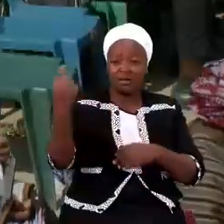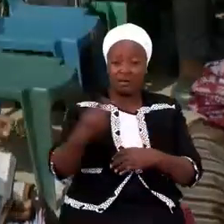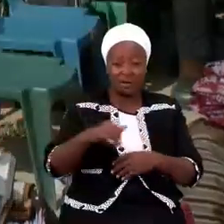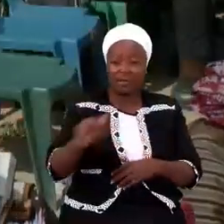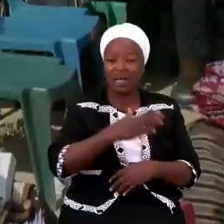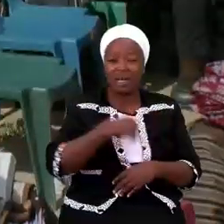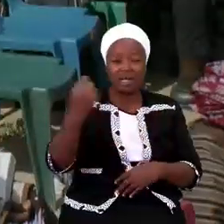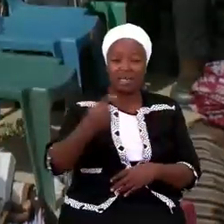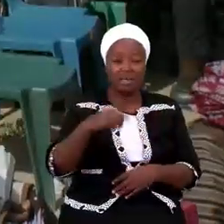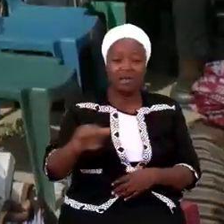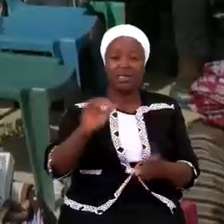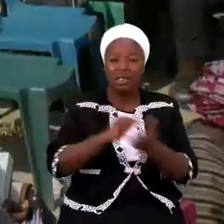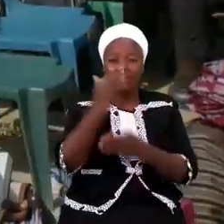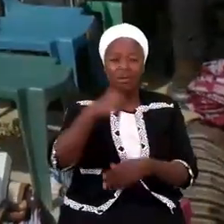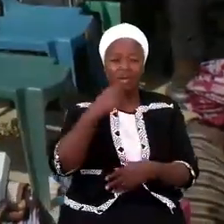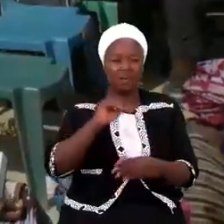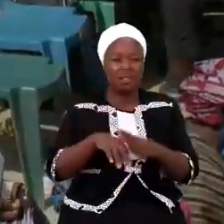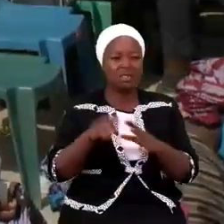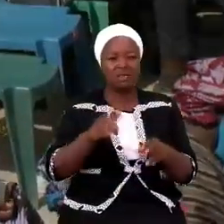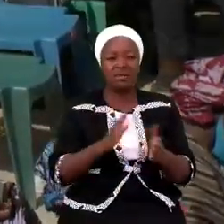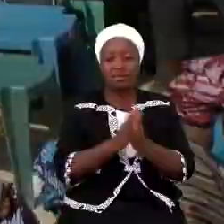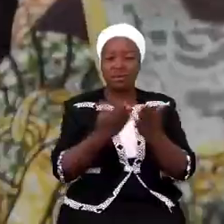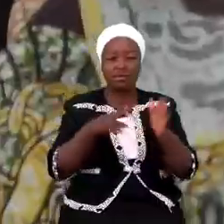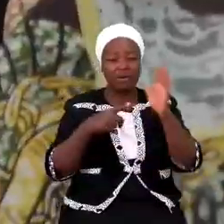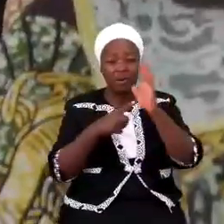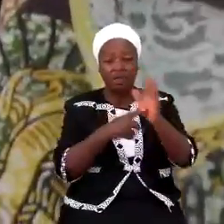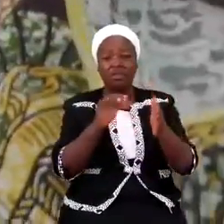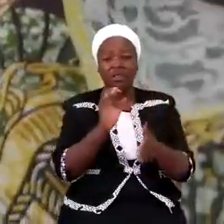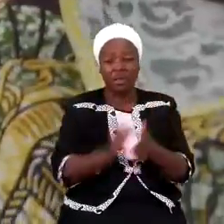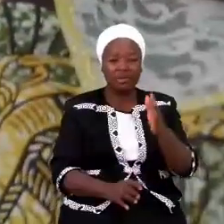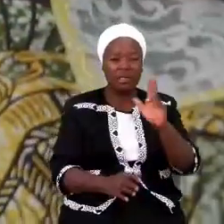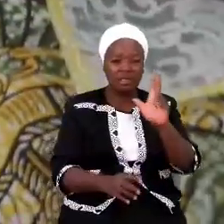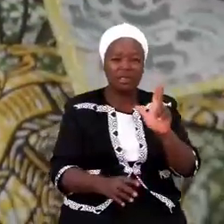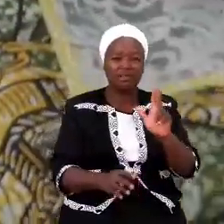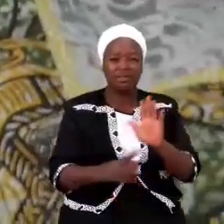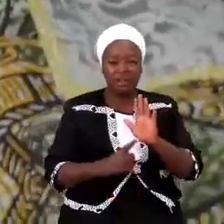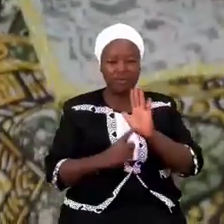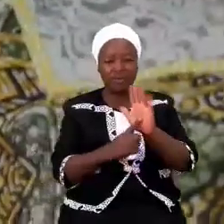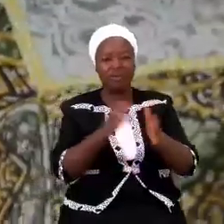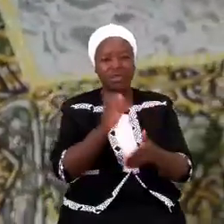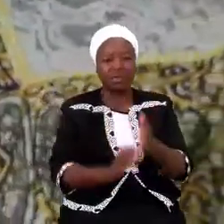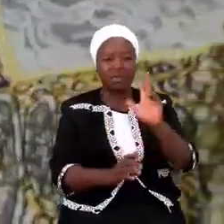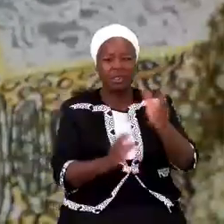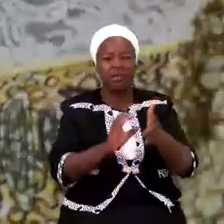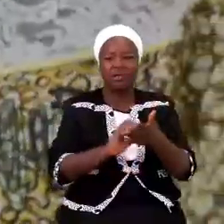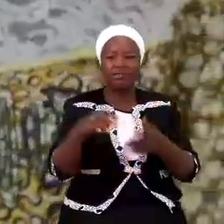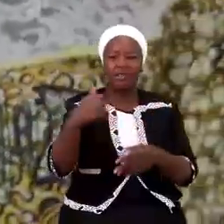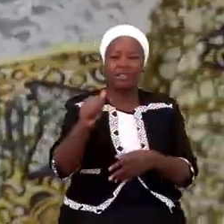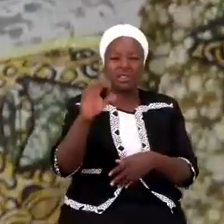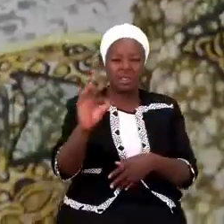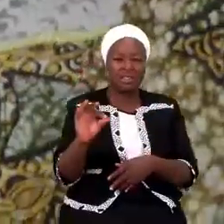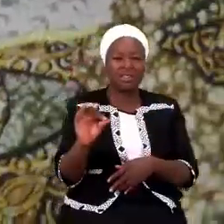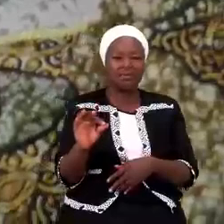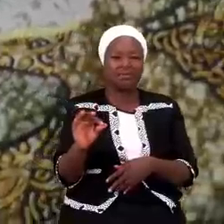verse 19. It says, as many as I love, I rebuke and chasten. It